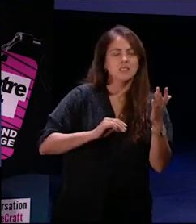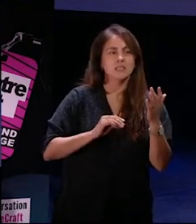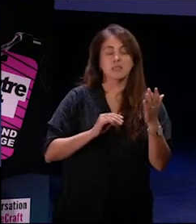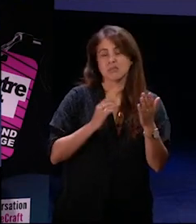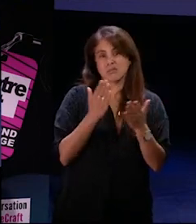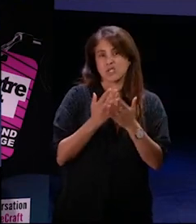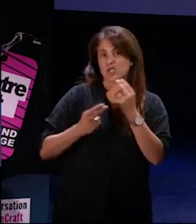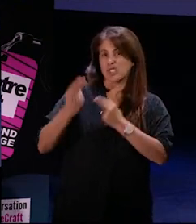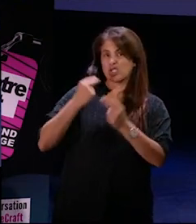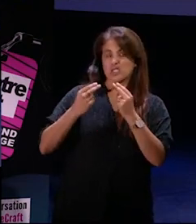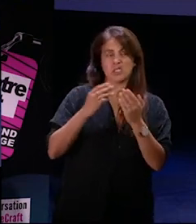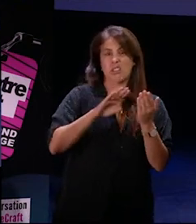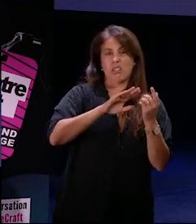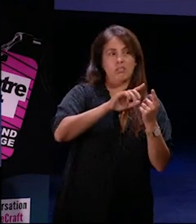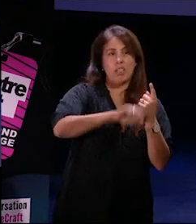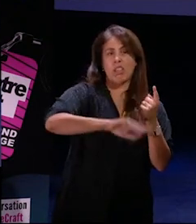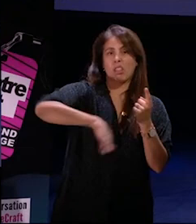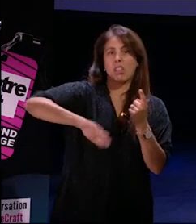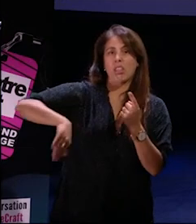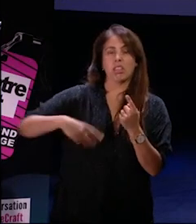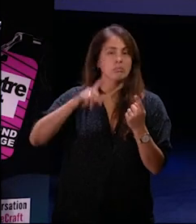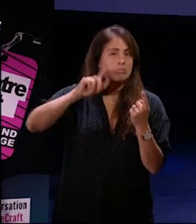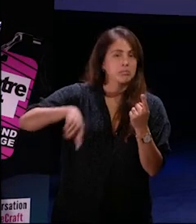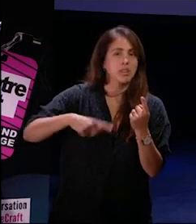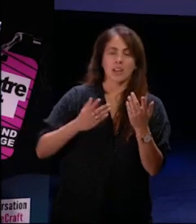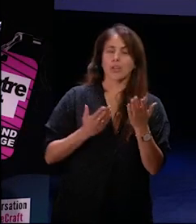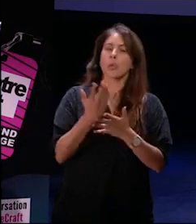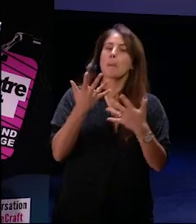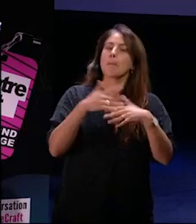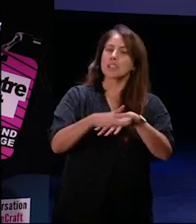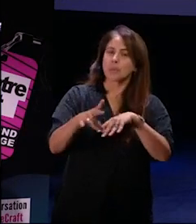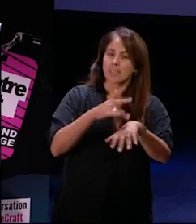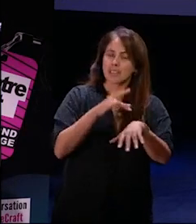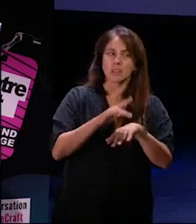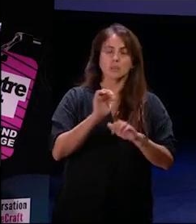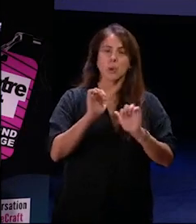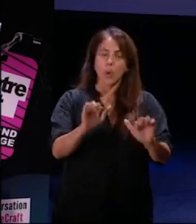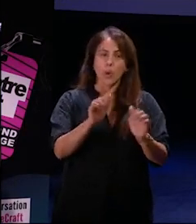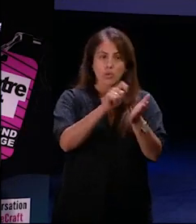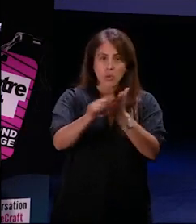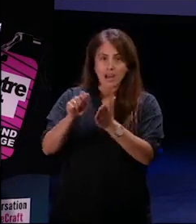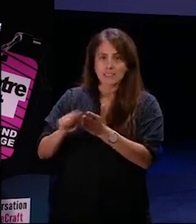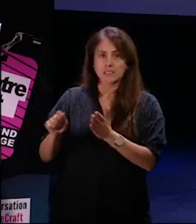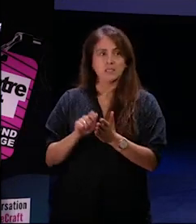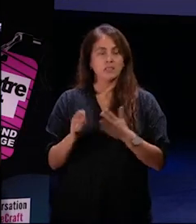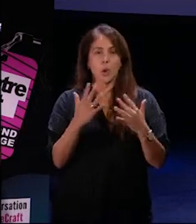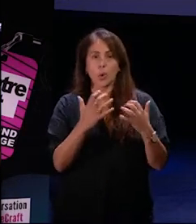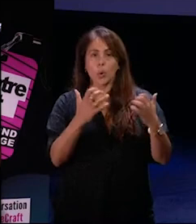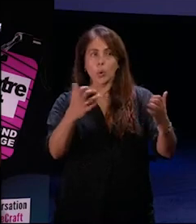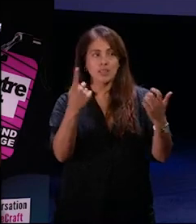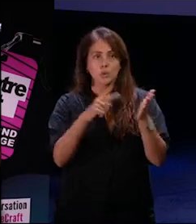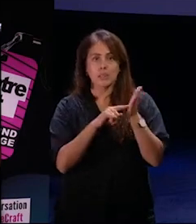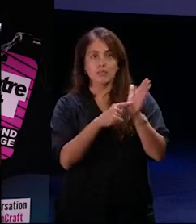excluded or marginalized from mainstream theater. So the work and the writers we worked with and the audiences we presented